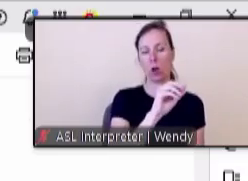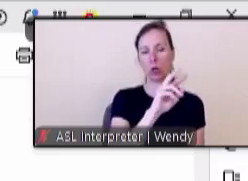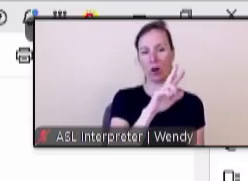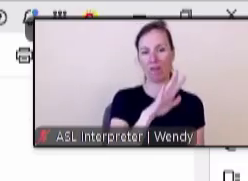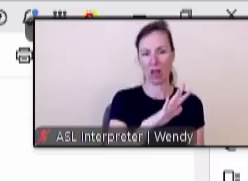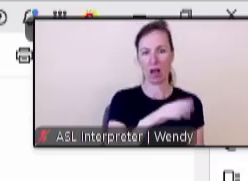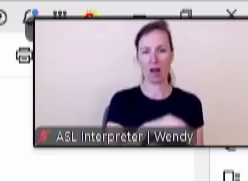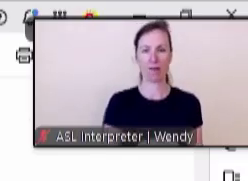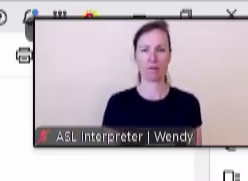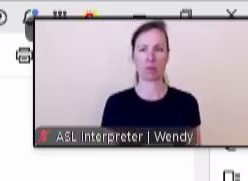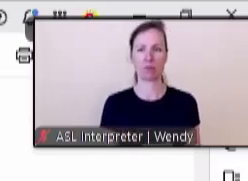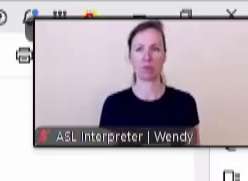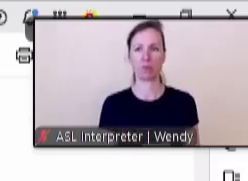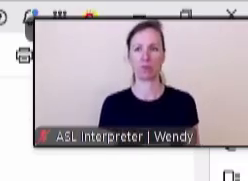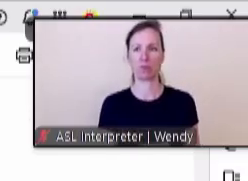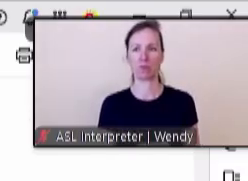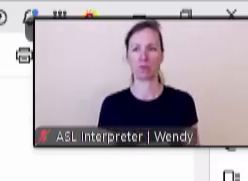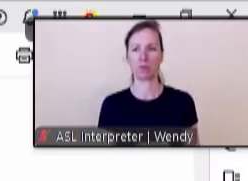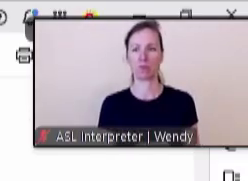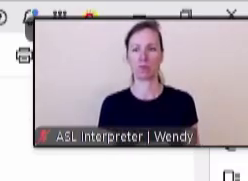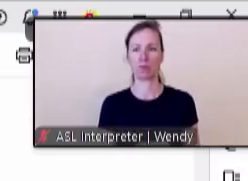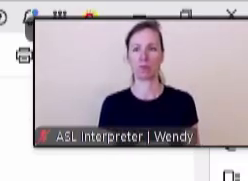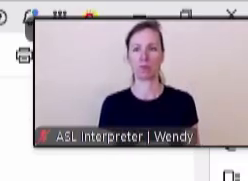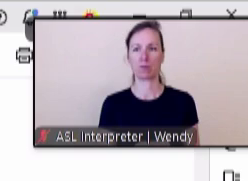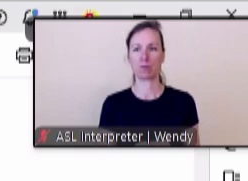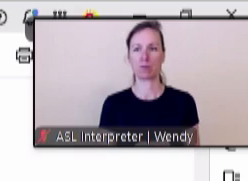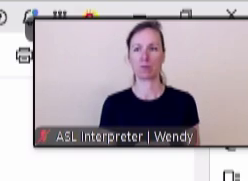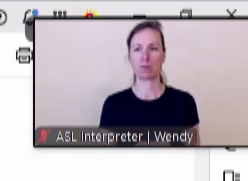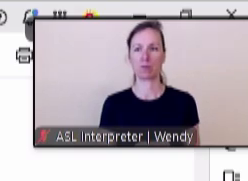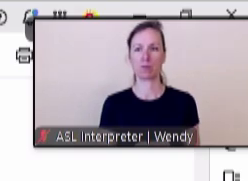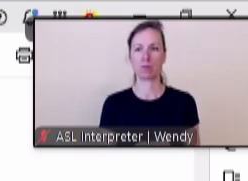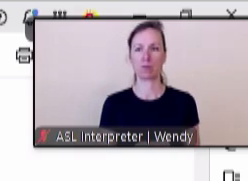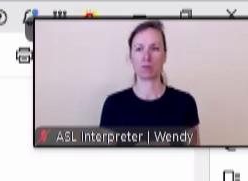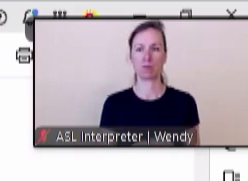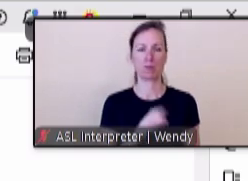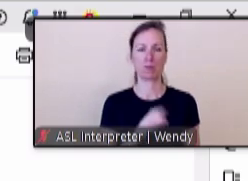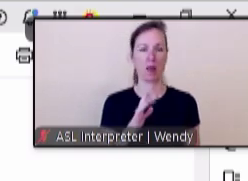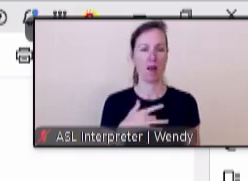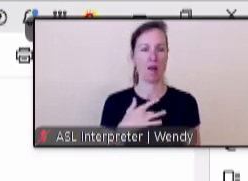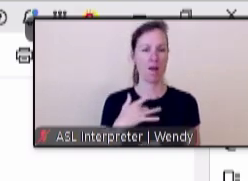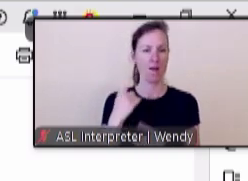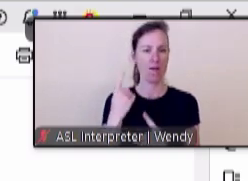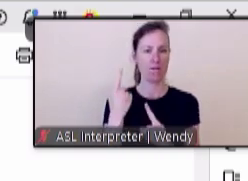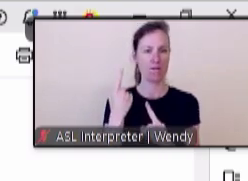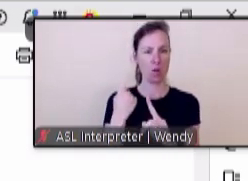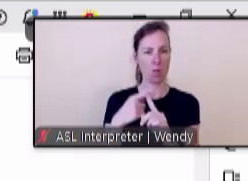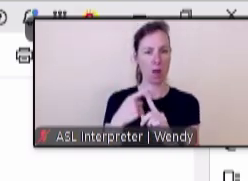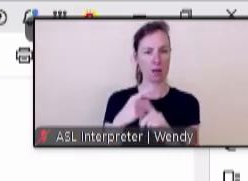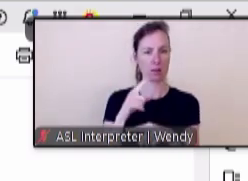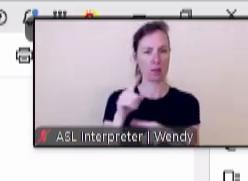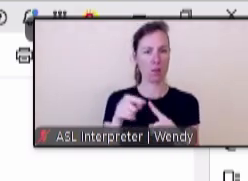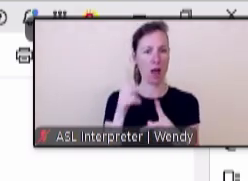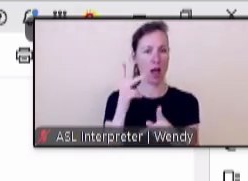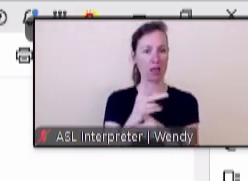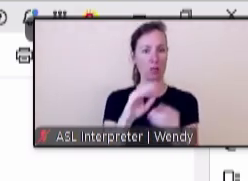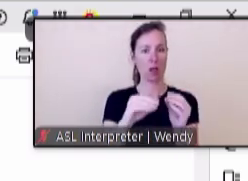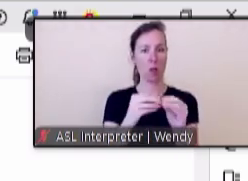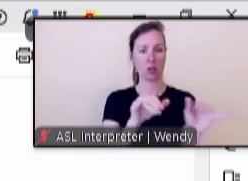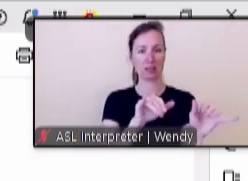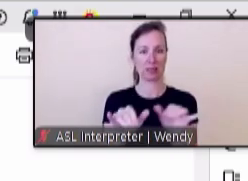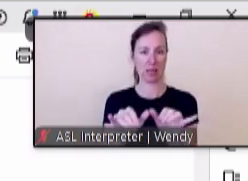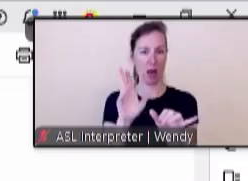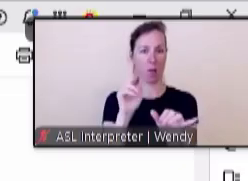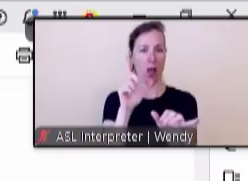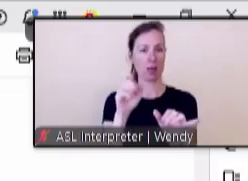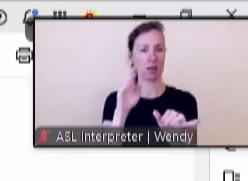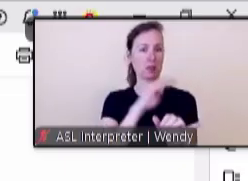I feel pretty positive about keeping that number the same unless Mayor and Council, you all would like to have a discussion